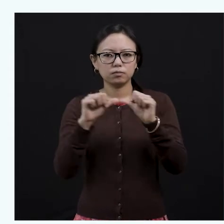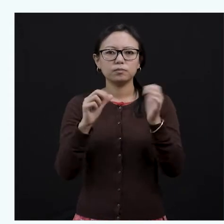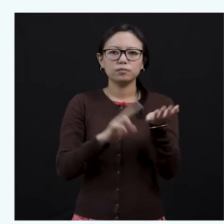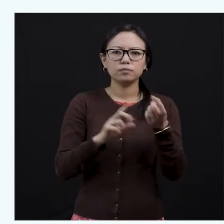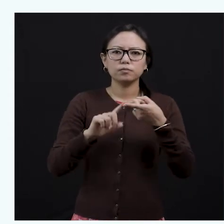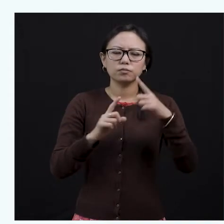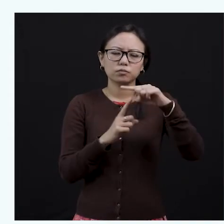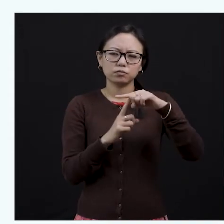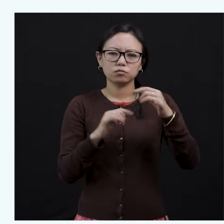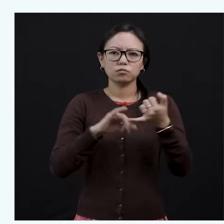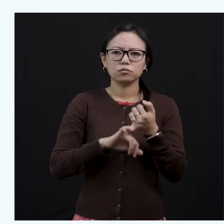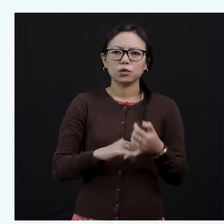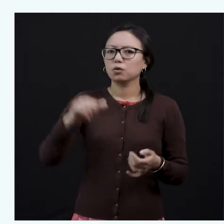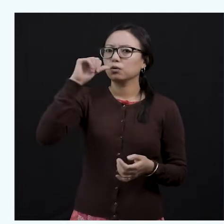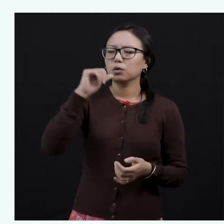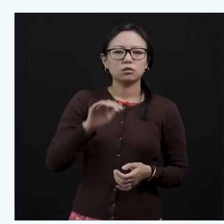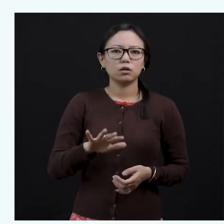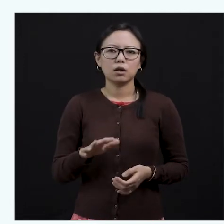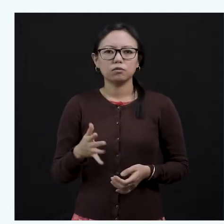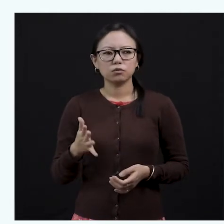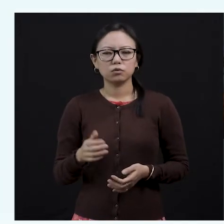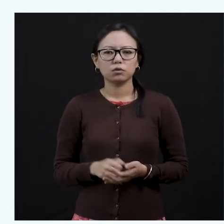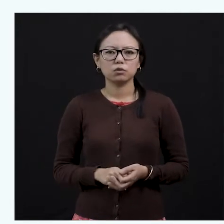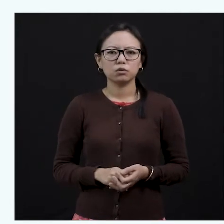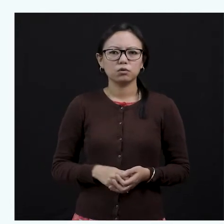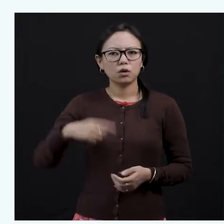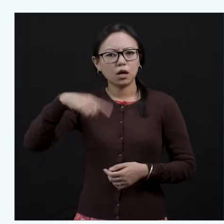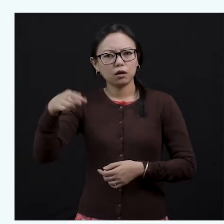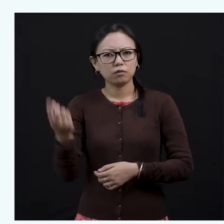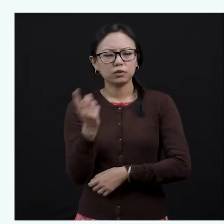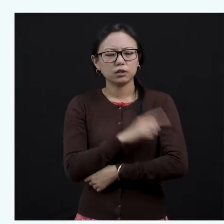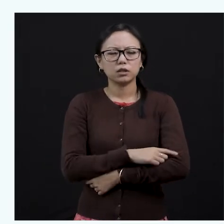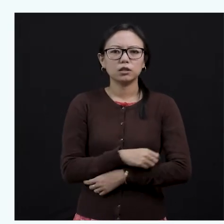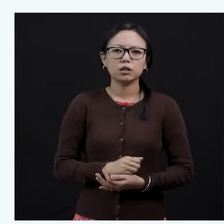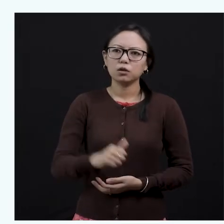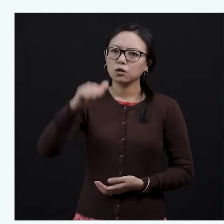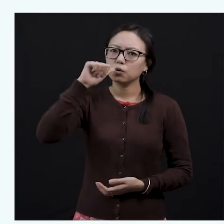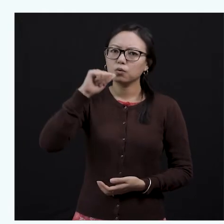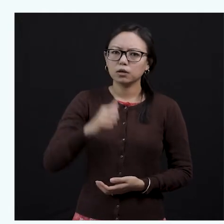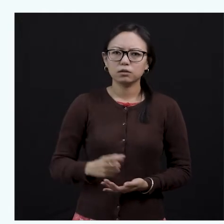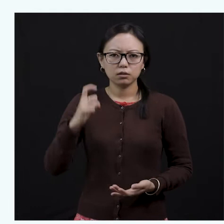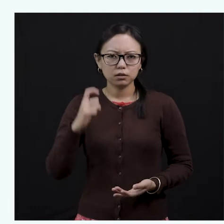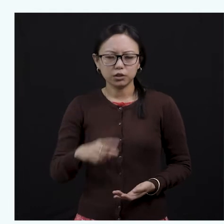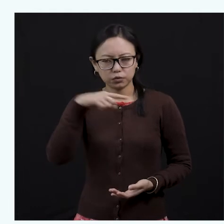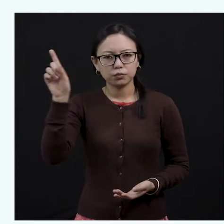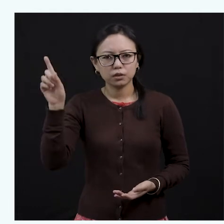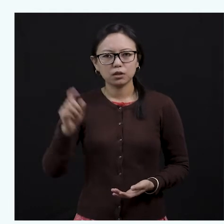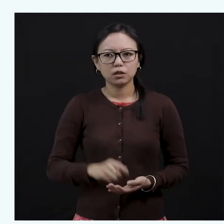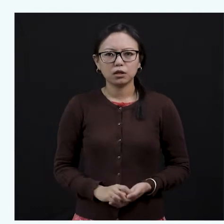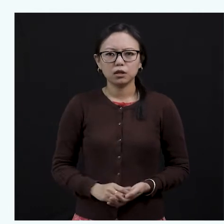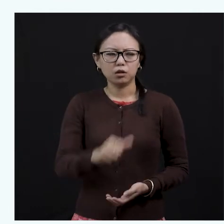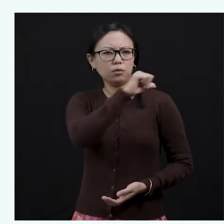need water for planting, for drinking, for cooking, washing. There are so many uses